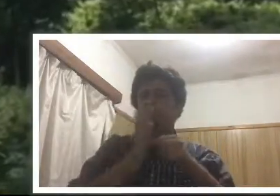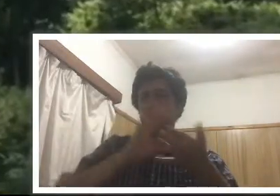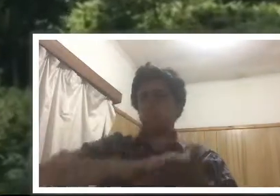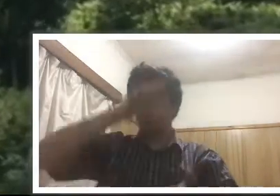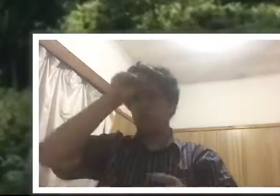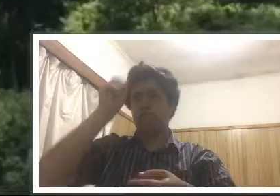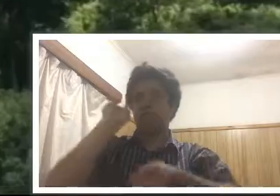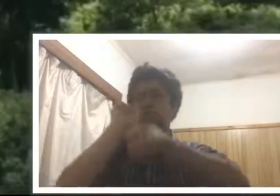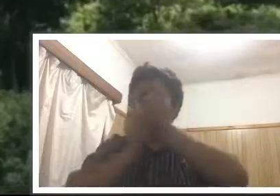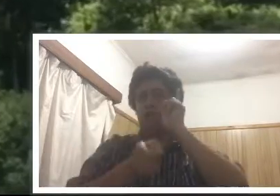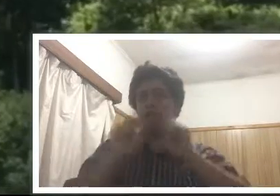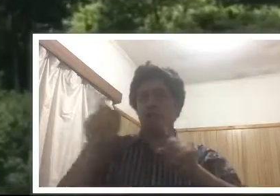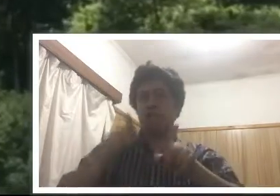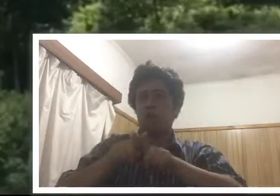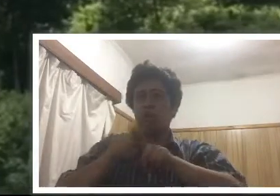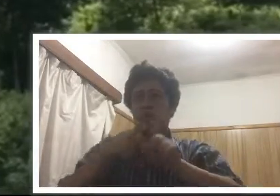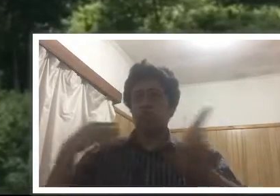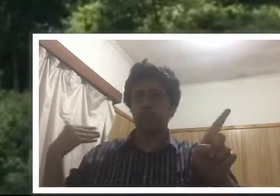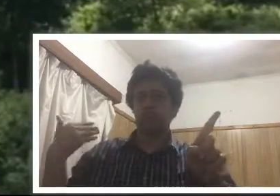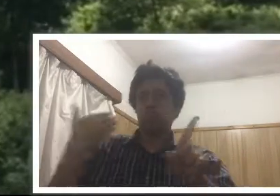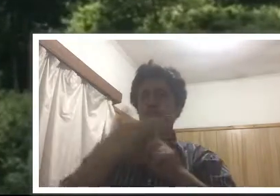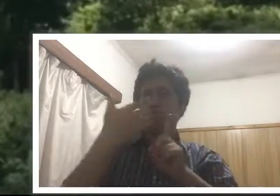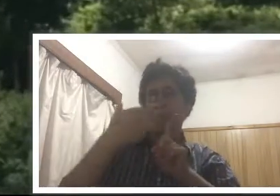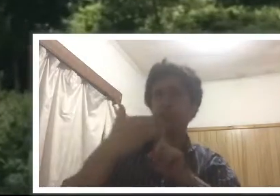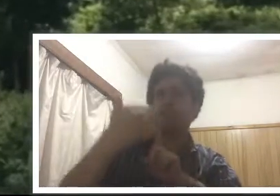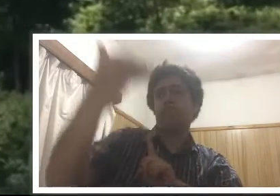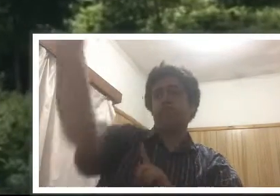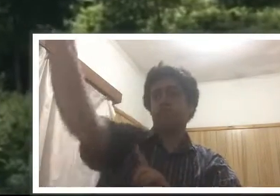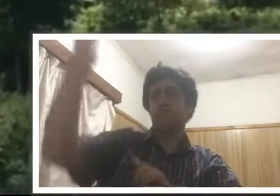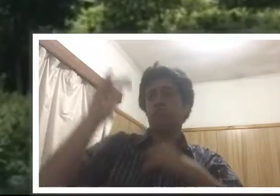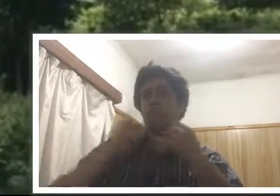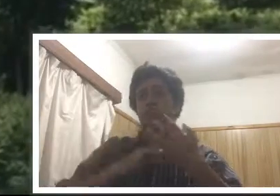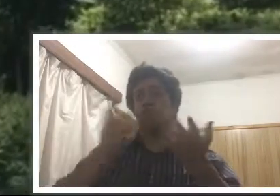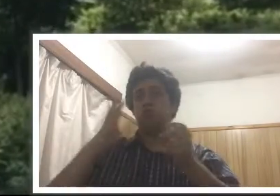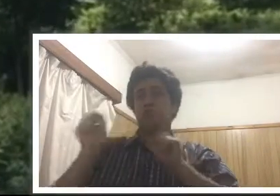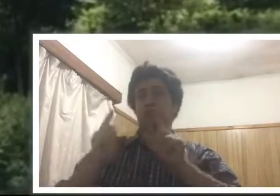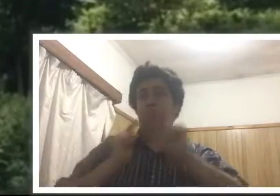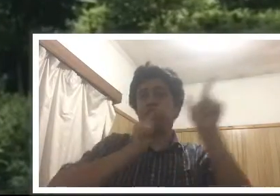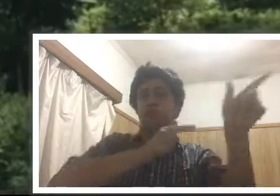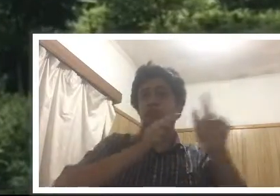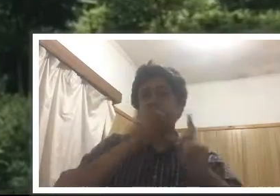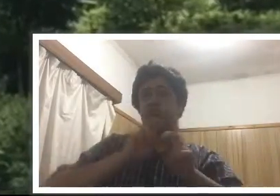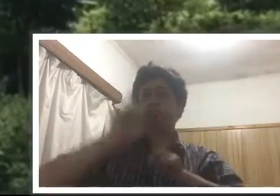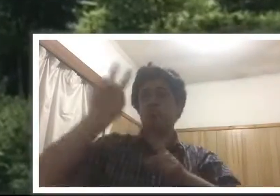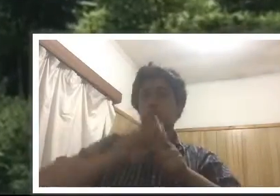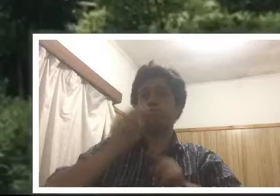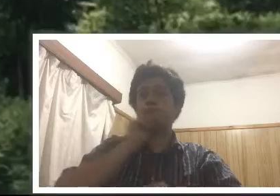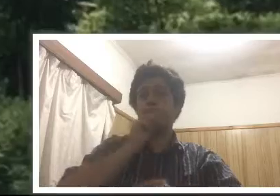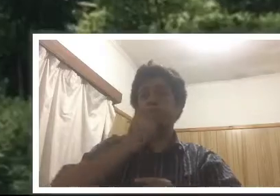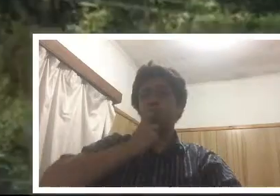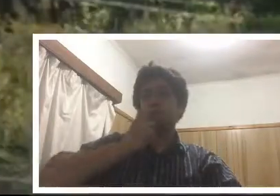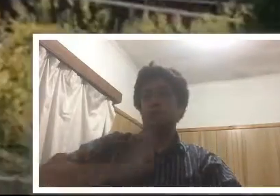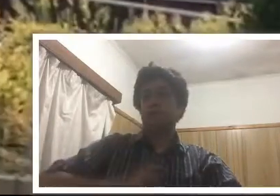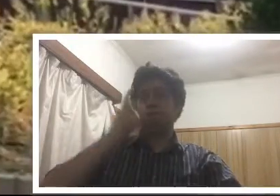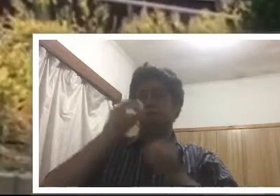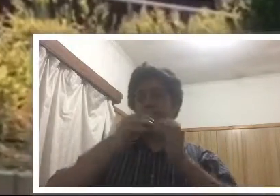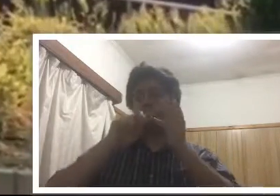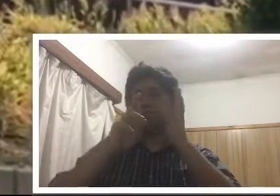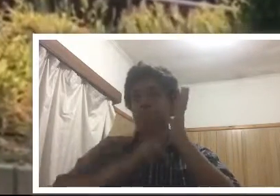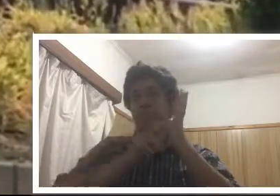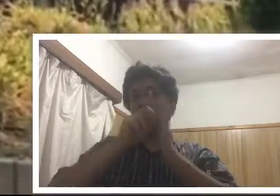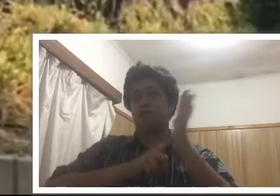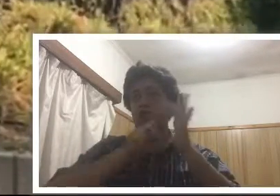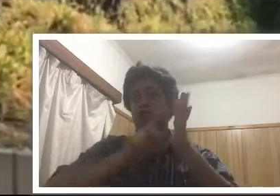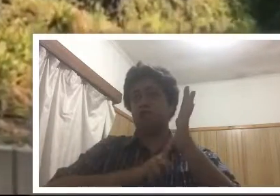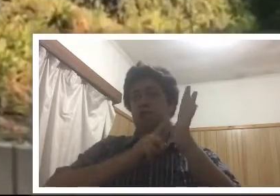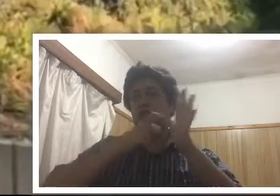Excursions are important as students are able to make sense of what they have previously learned in the classroom or what they are going to be learning in the near future. Taking